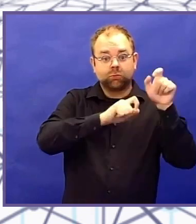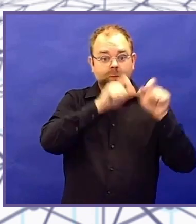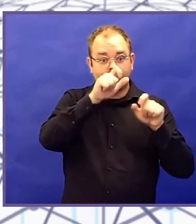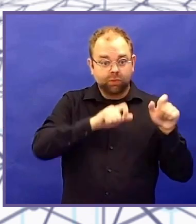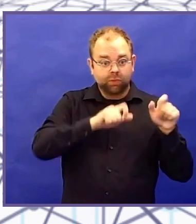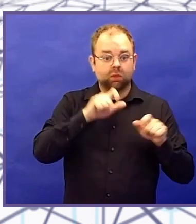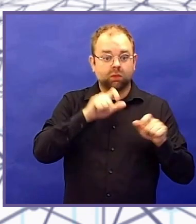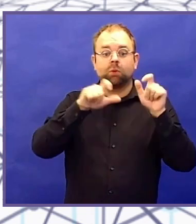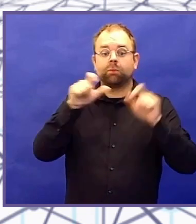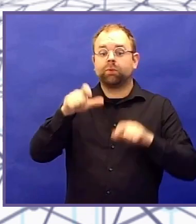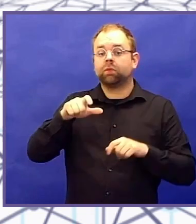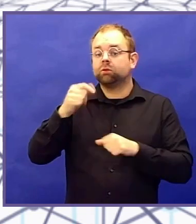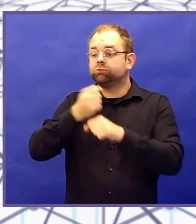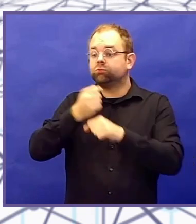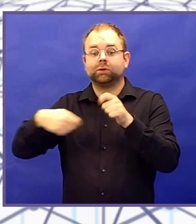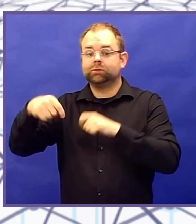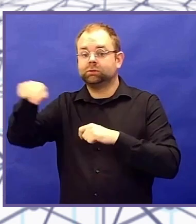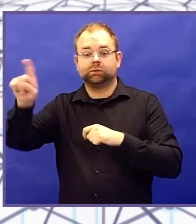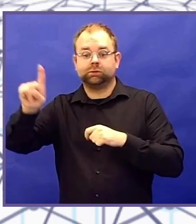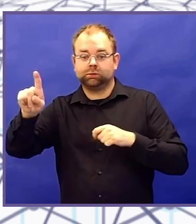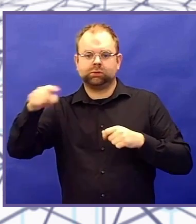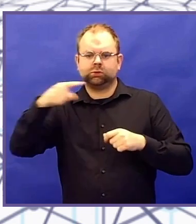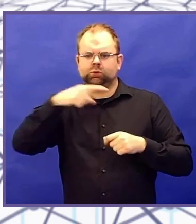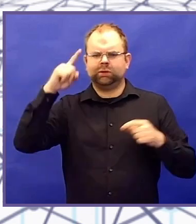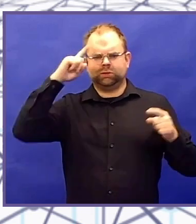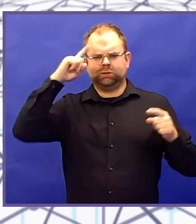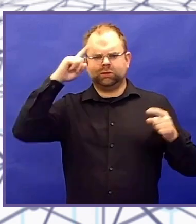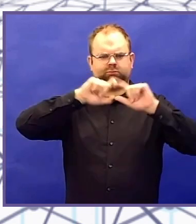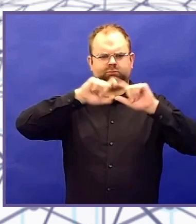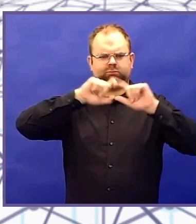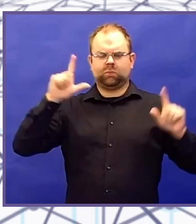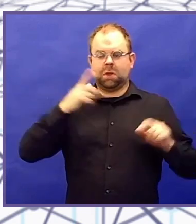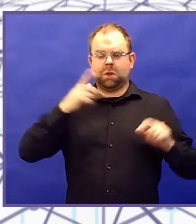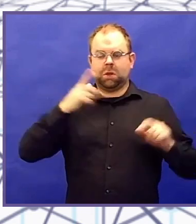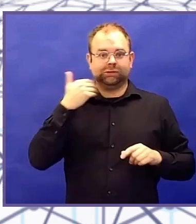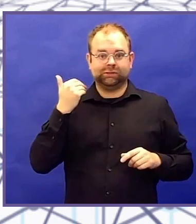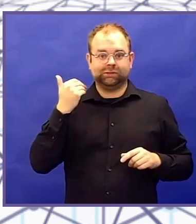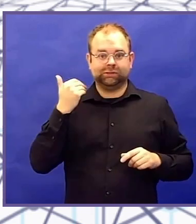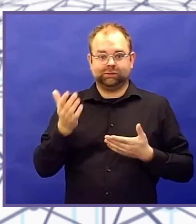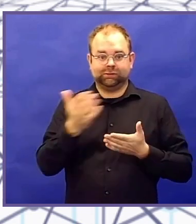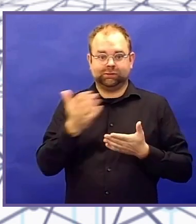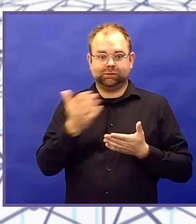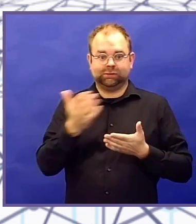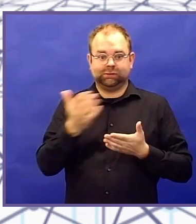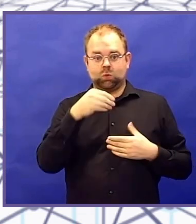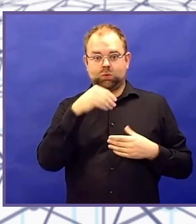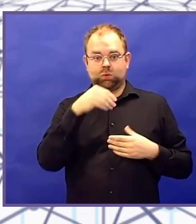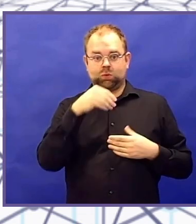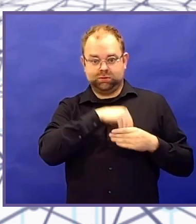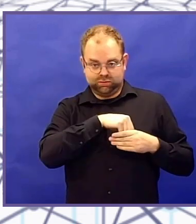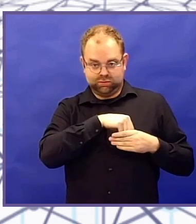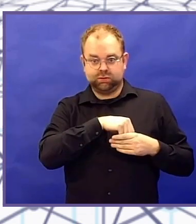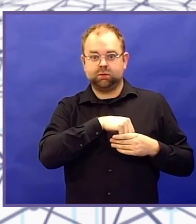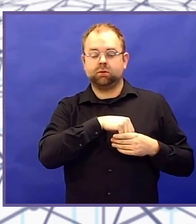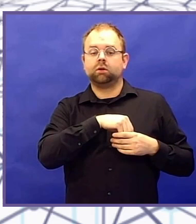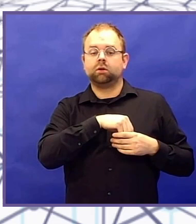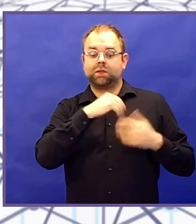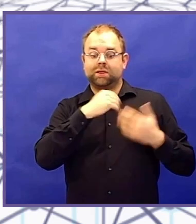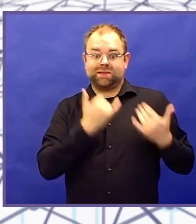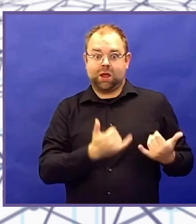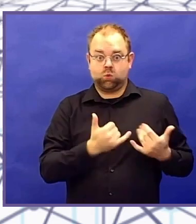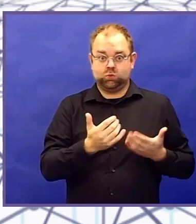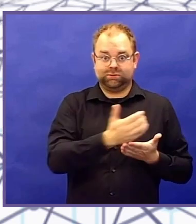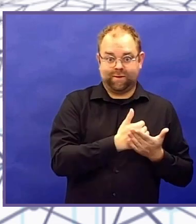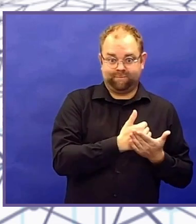by 10% now or by 40% over 2 or 3 years or however long that might be. So that's usually